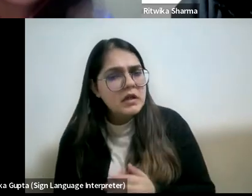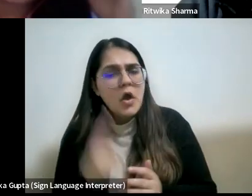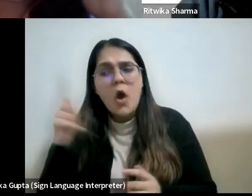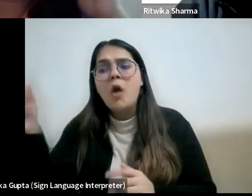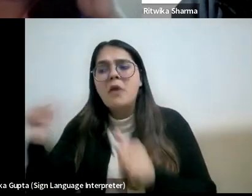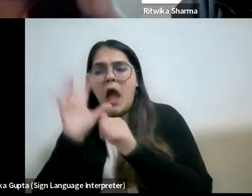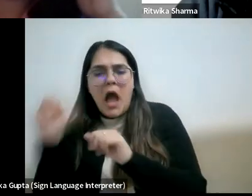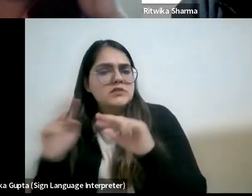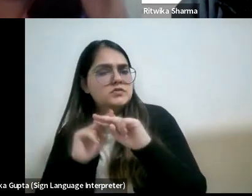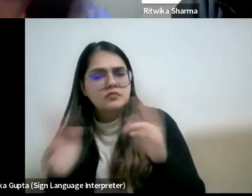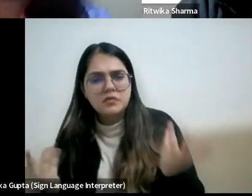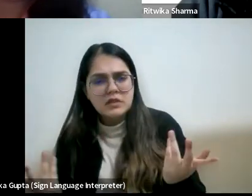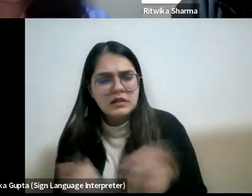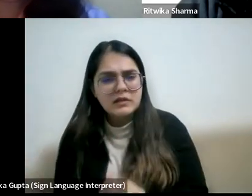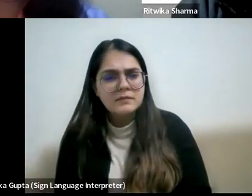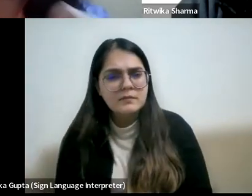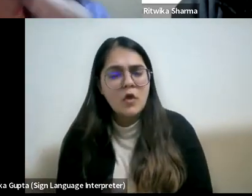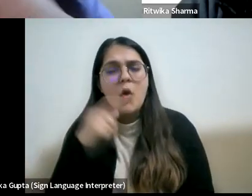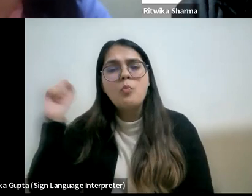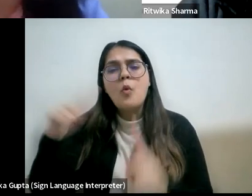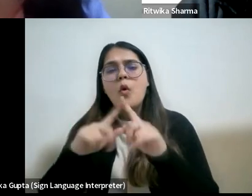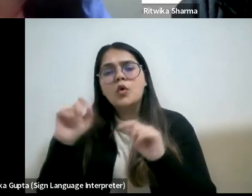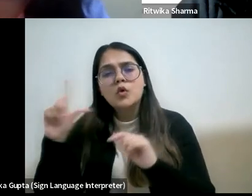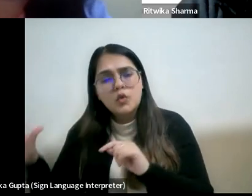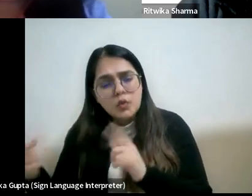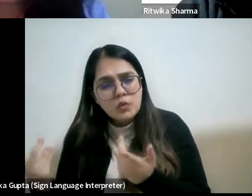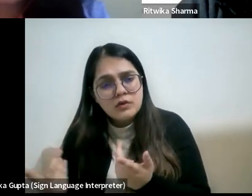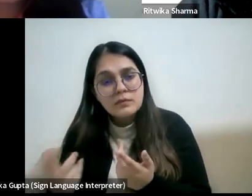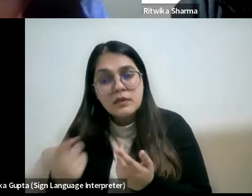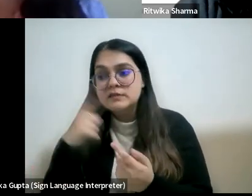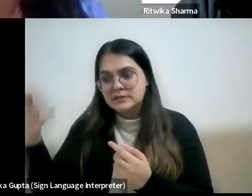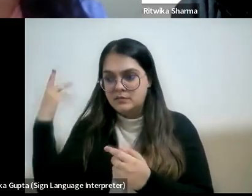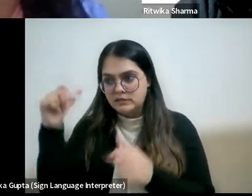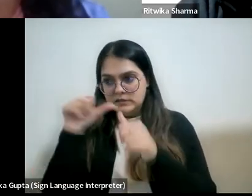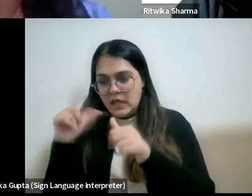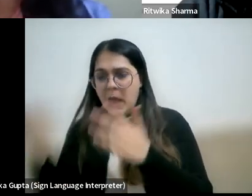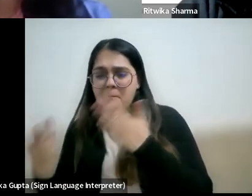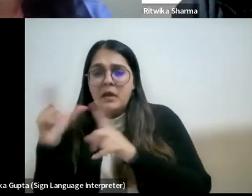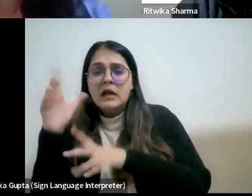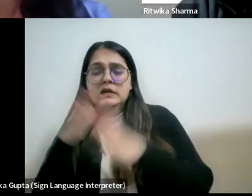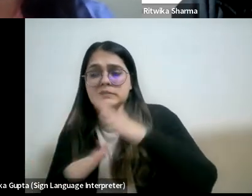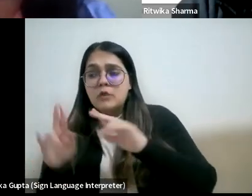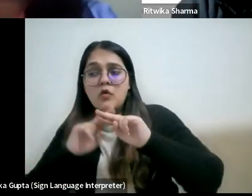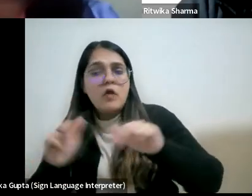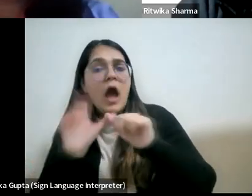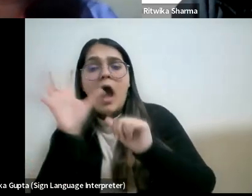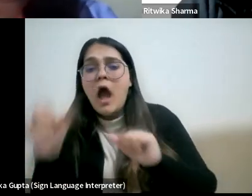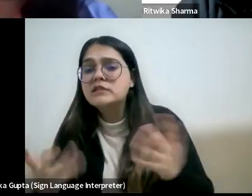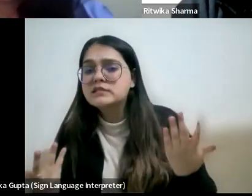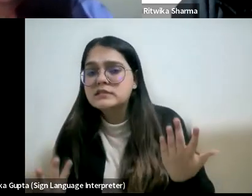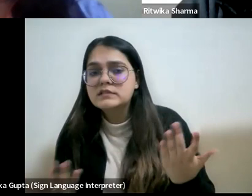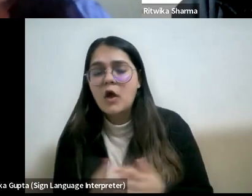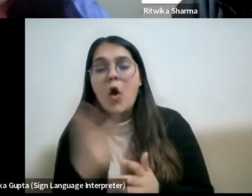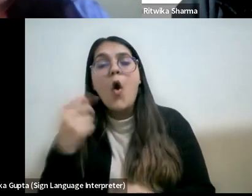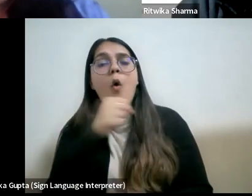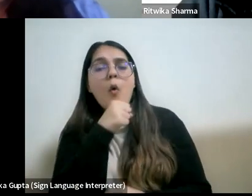accessing the tools of accessing citizenship in the first place? And there were old people, because